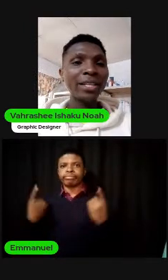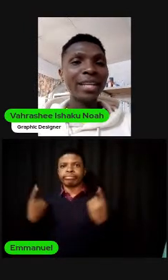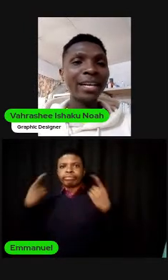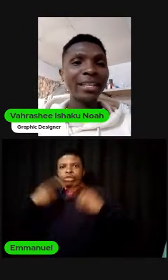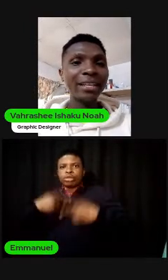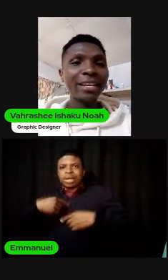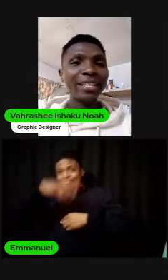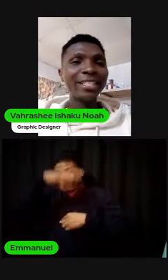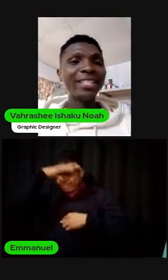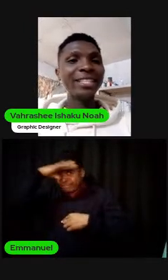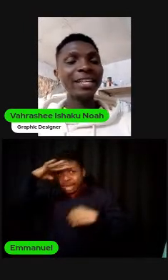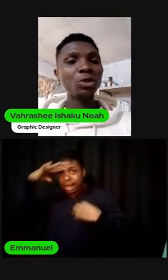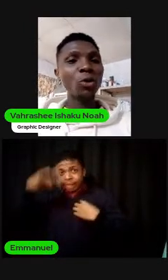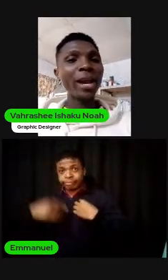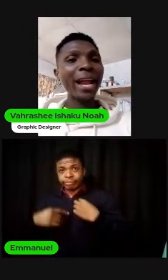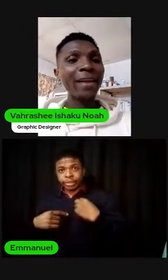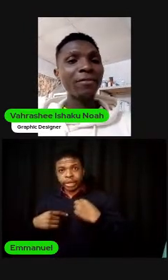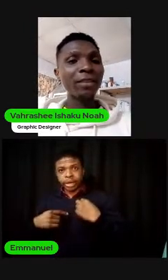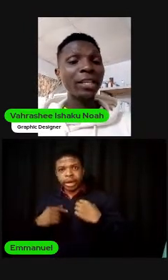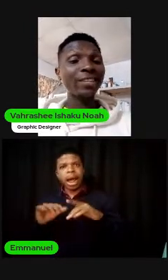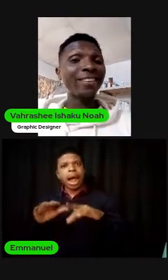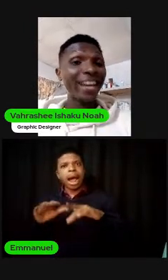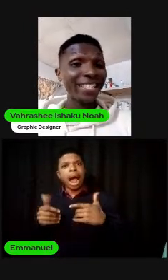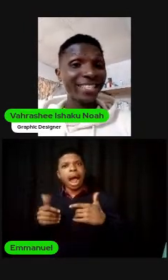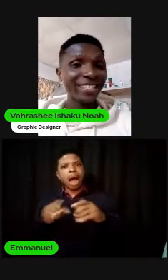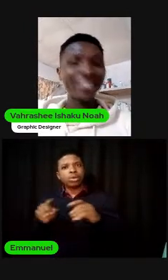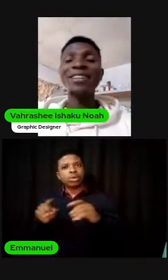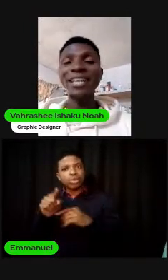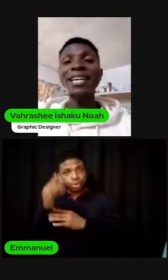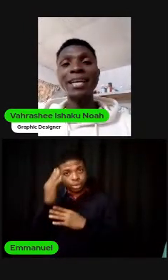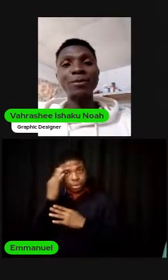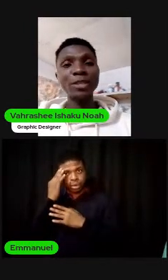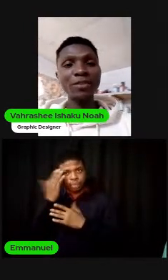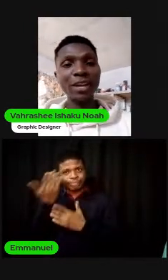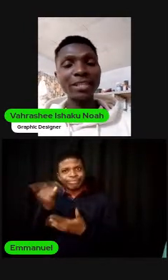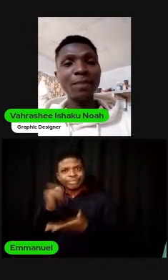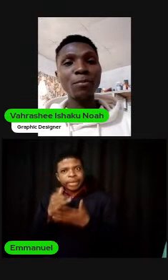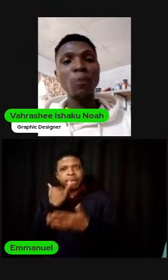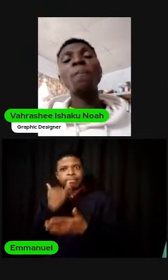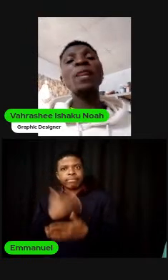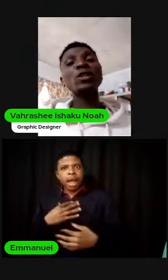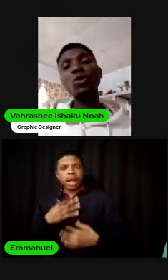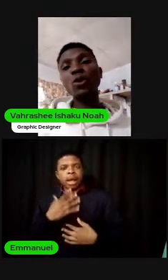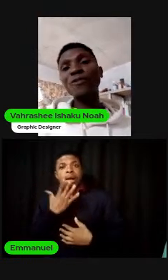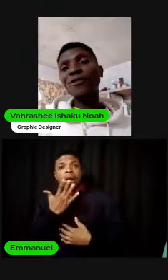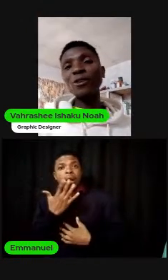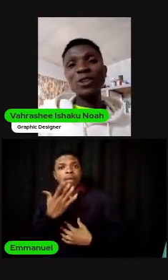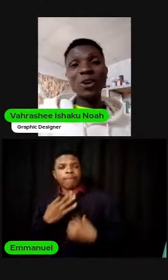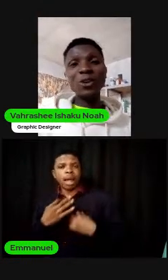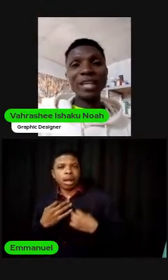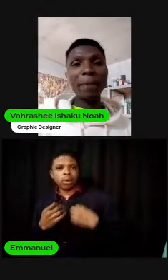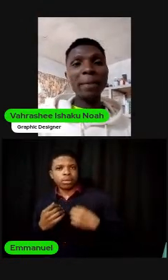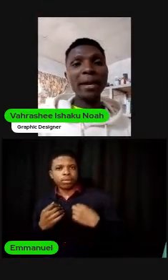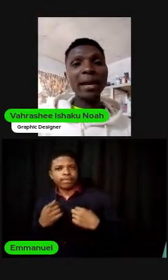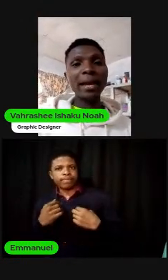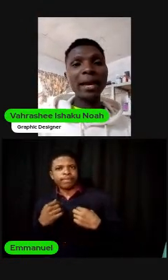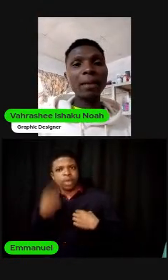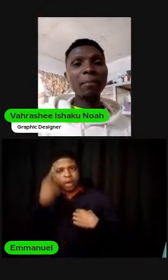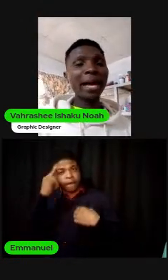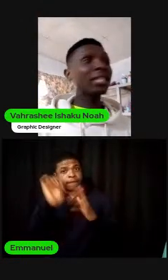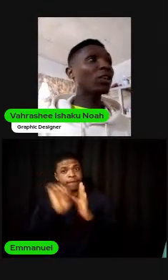our design, this thing showing life is red. Okay, I'm just giving an example. So, of course, colors can